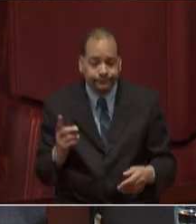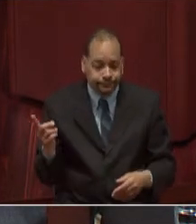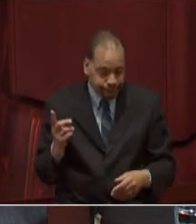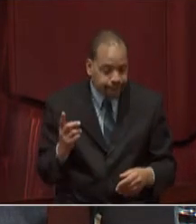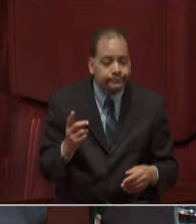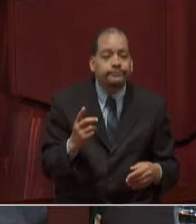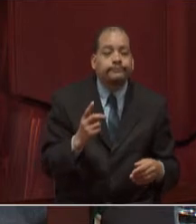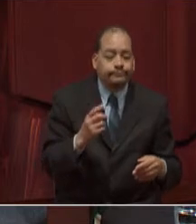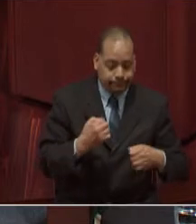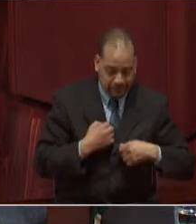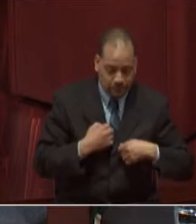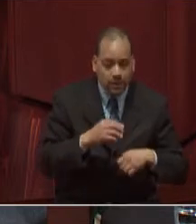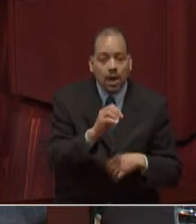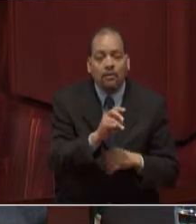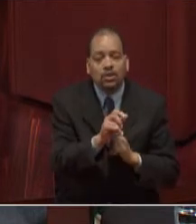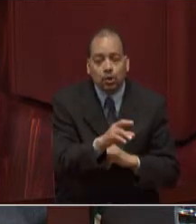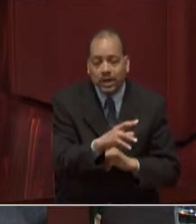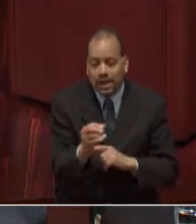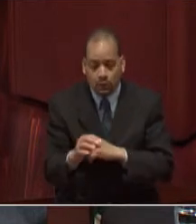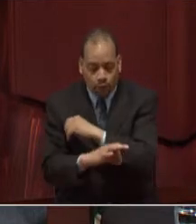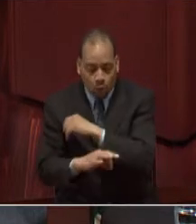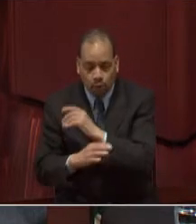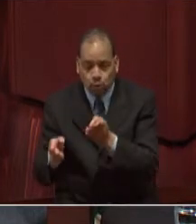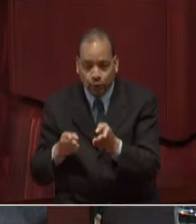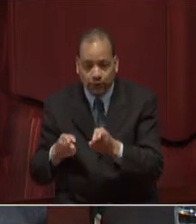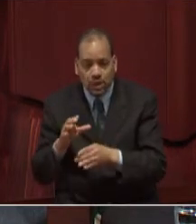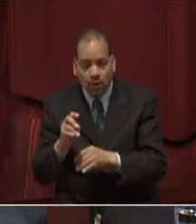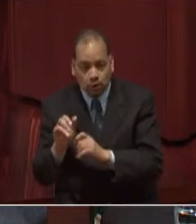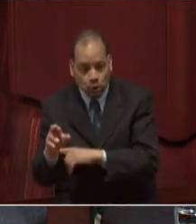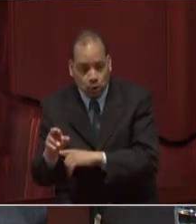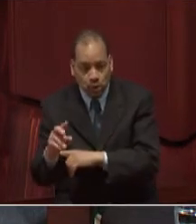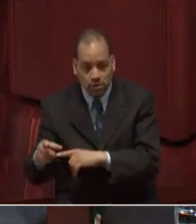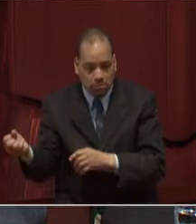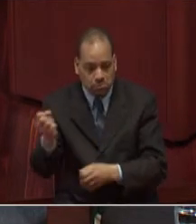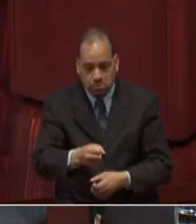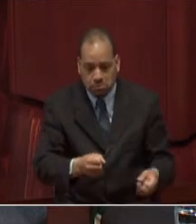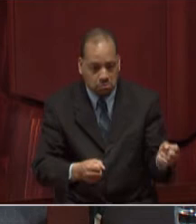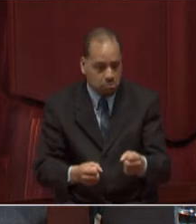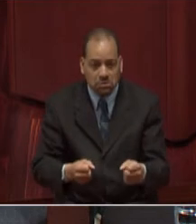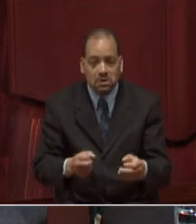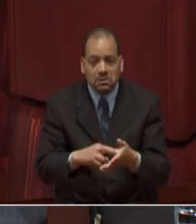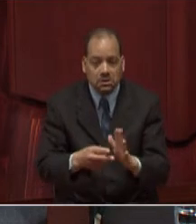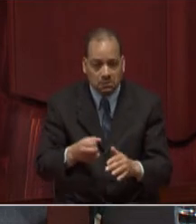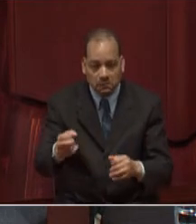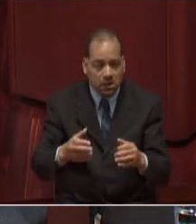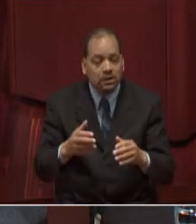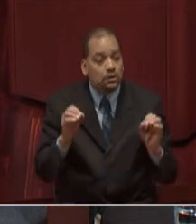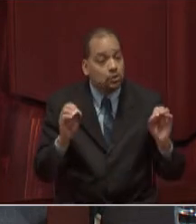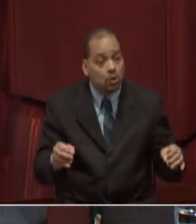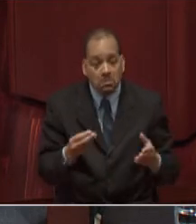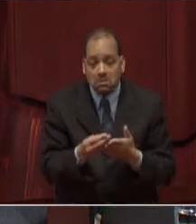serving military officers and foreign service officers on detail over there. There was no budget for a National Security Council